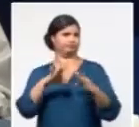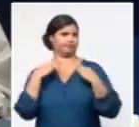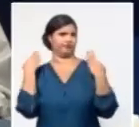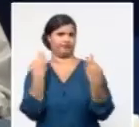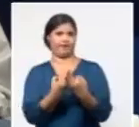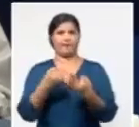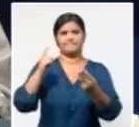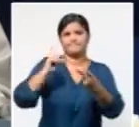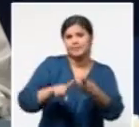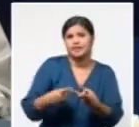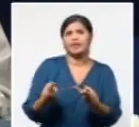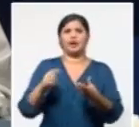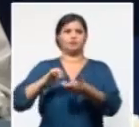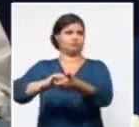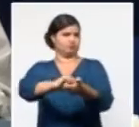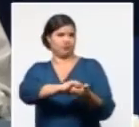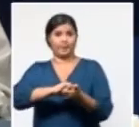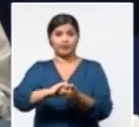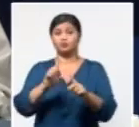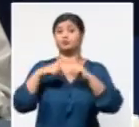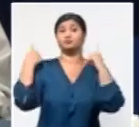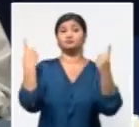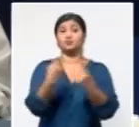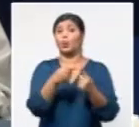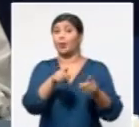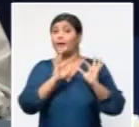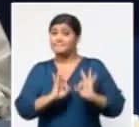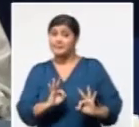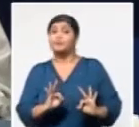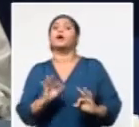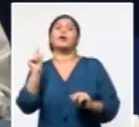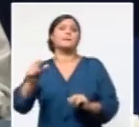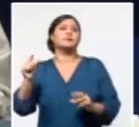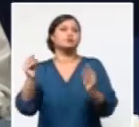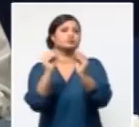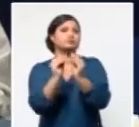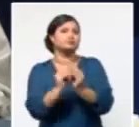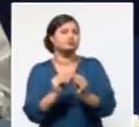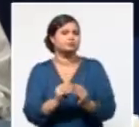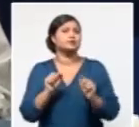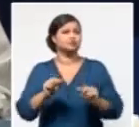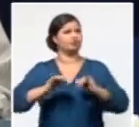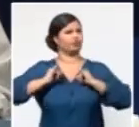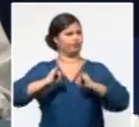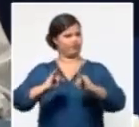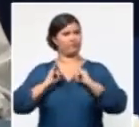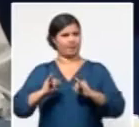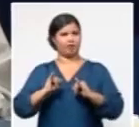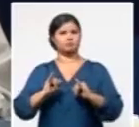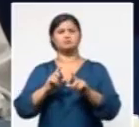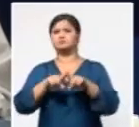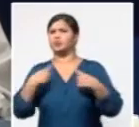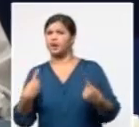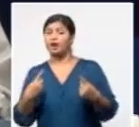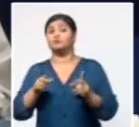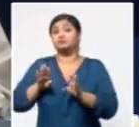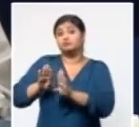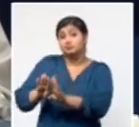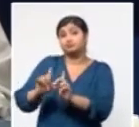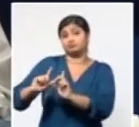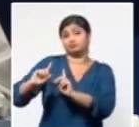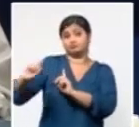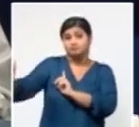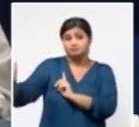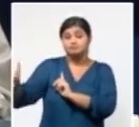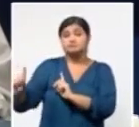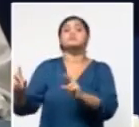relations recently have tested positive, that person should come forward and say it so that that person can be studied